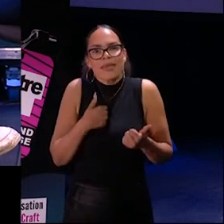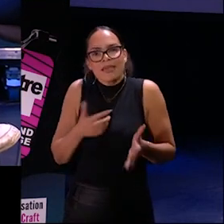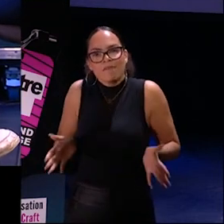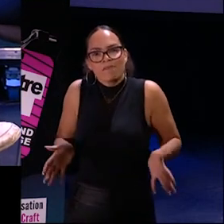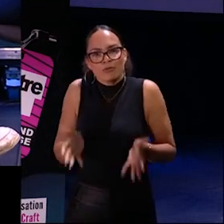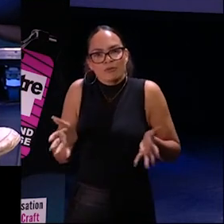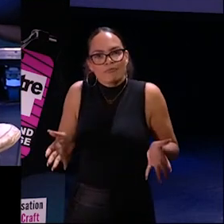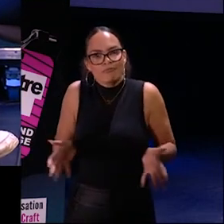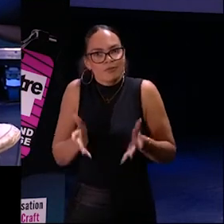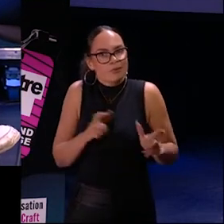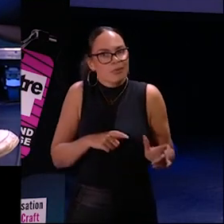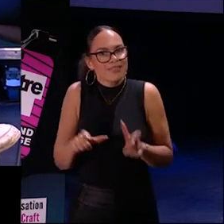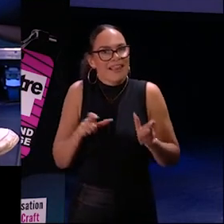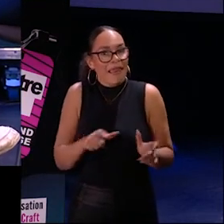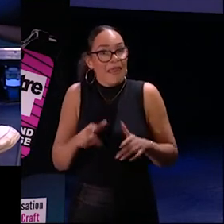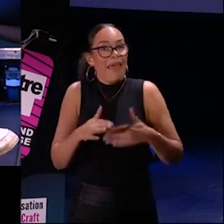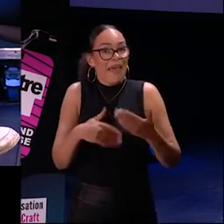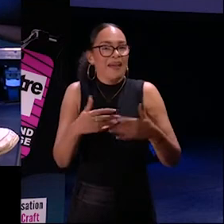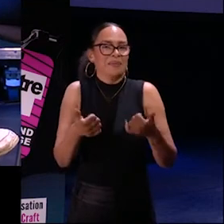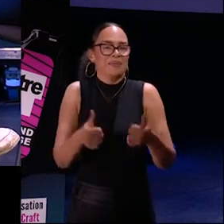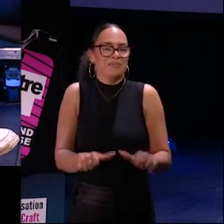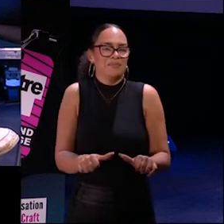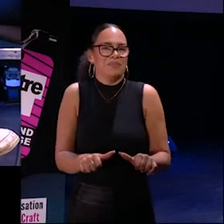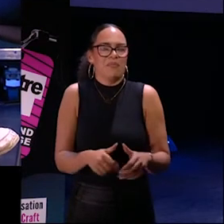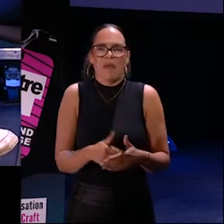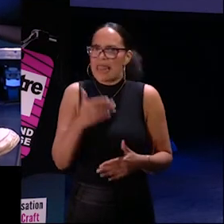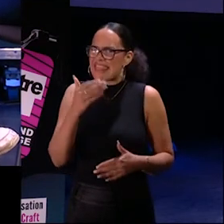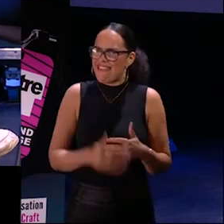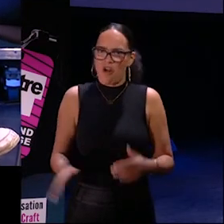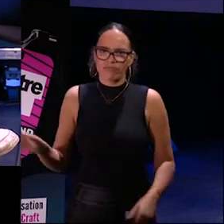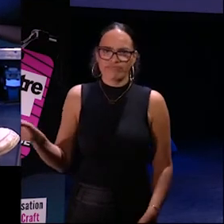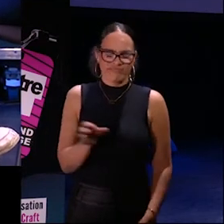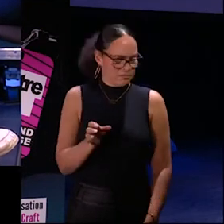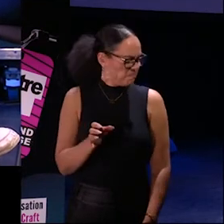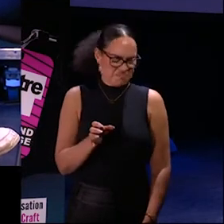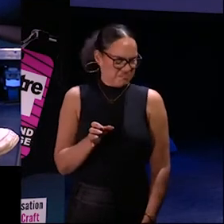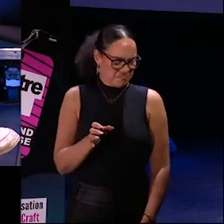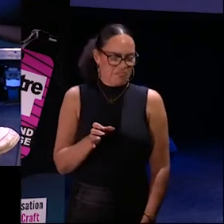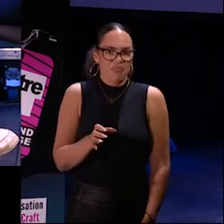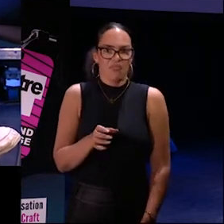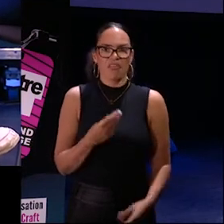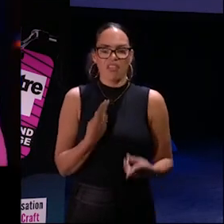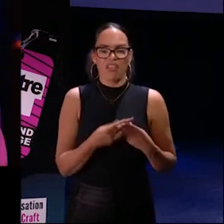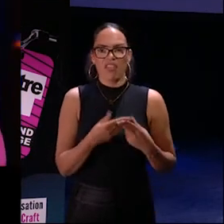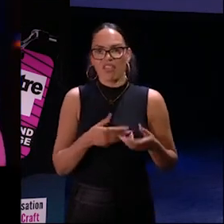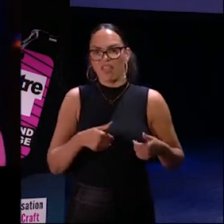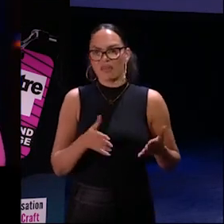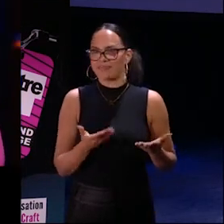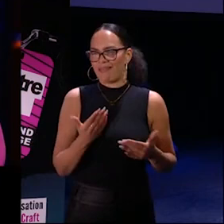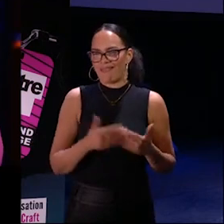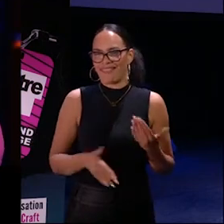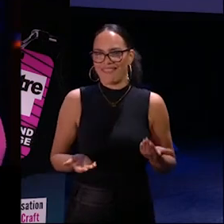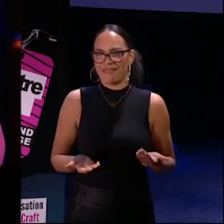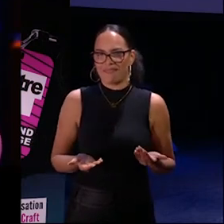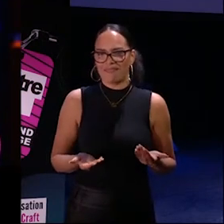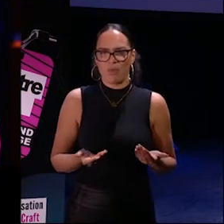it constantly once I've got the job. But I've never had somebody say, we're not going to, don't care. Because